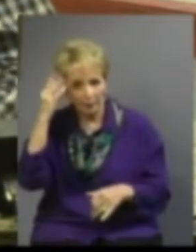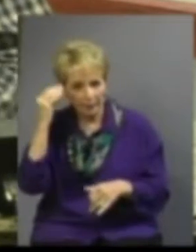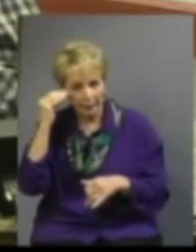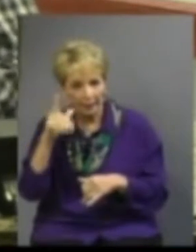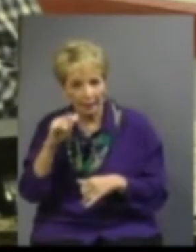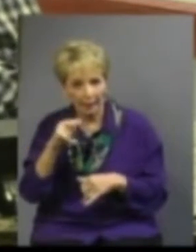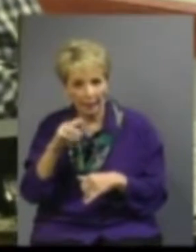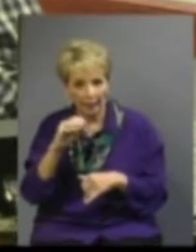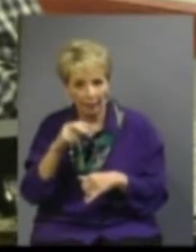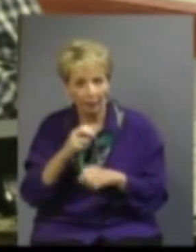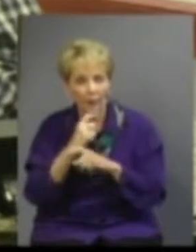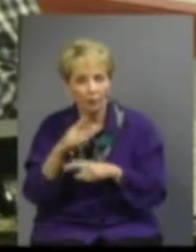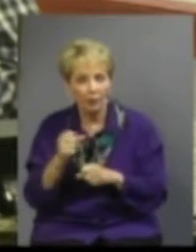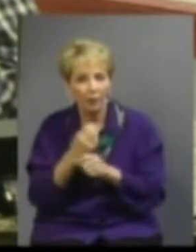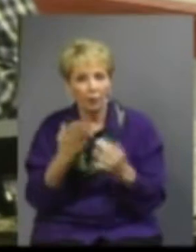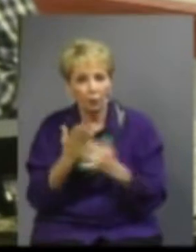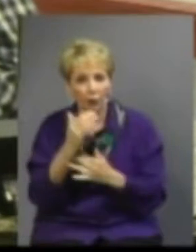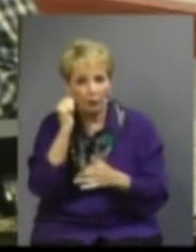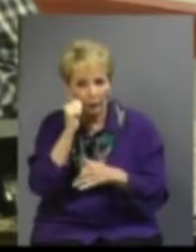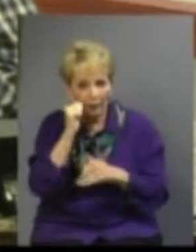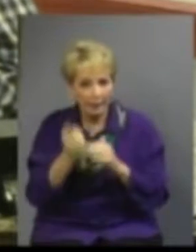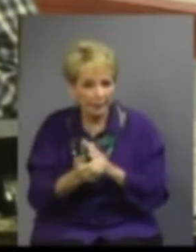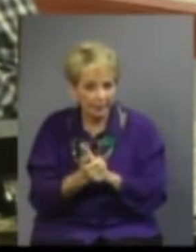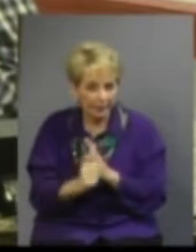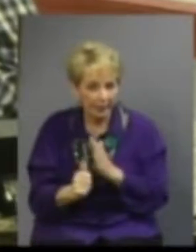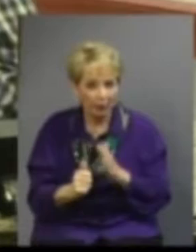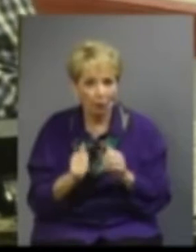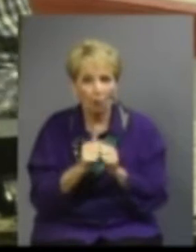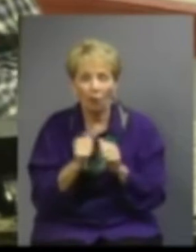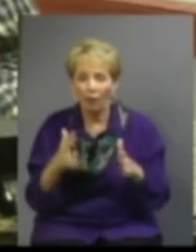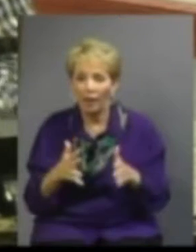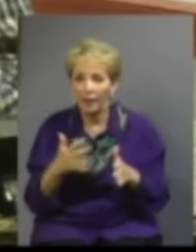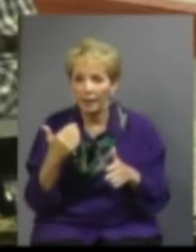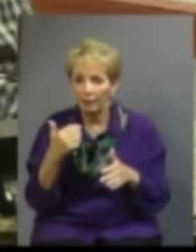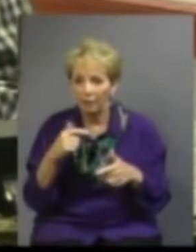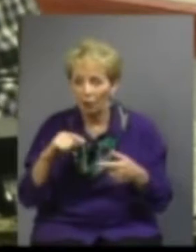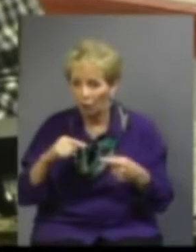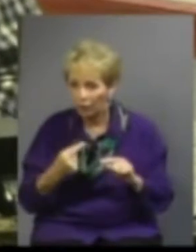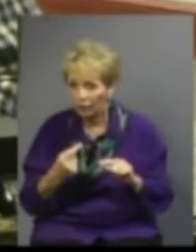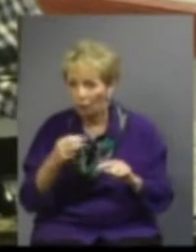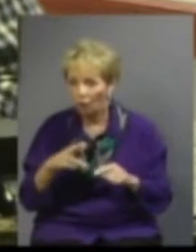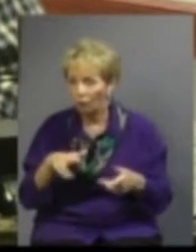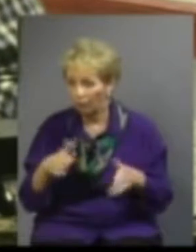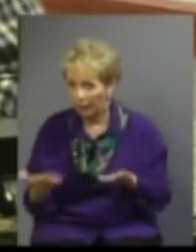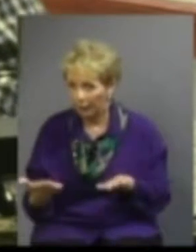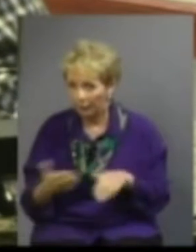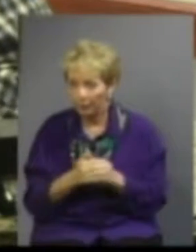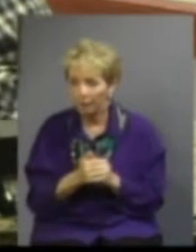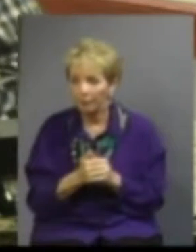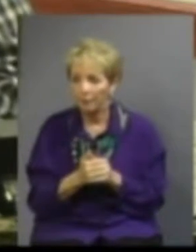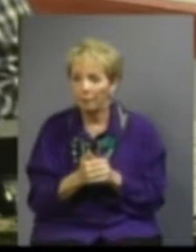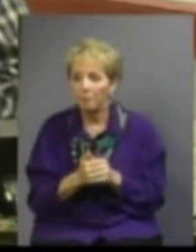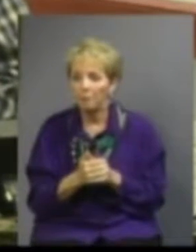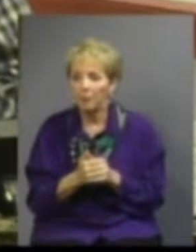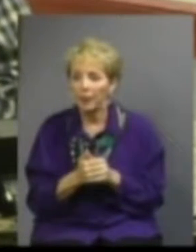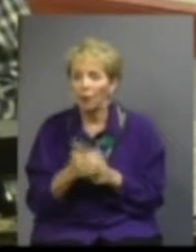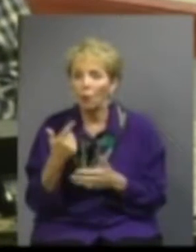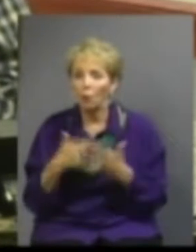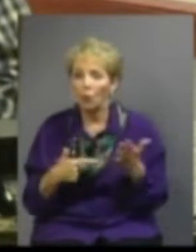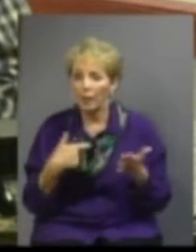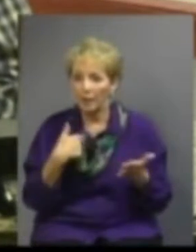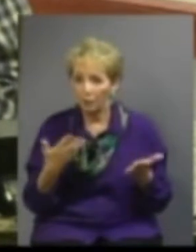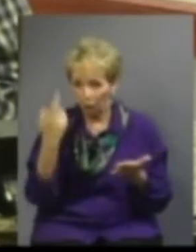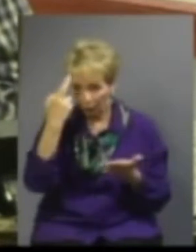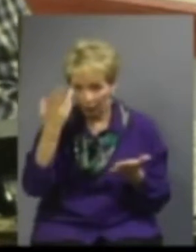to make sure that they get through their daily skills without injuries or fatalities. What I'm here for